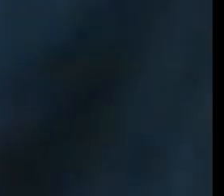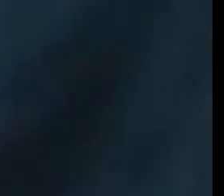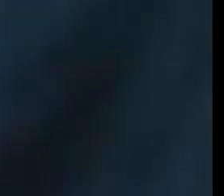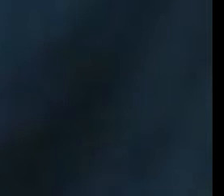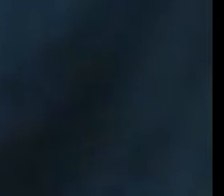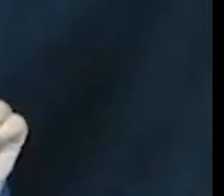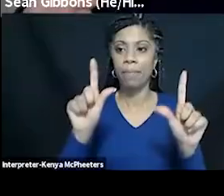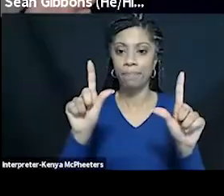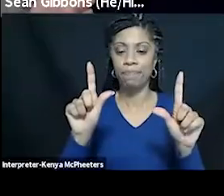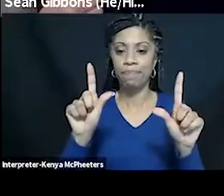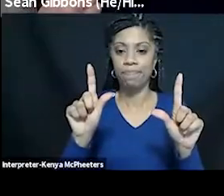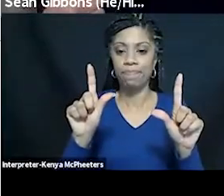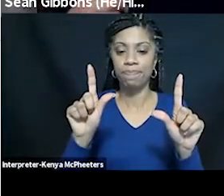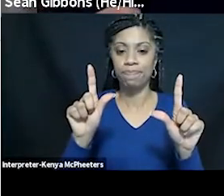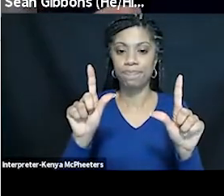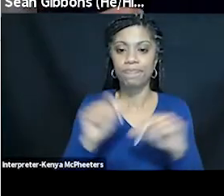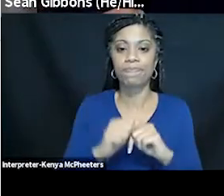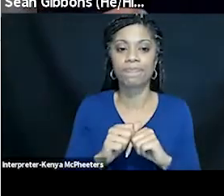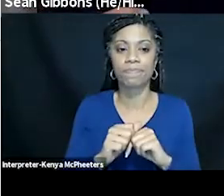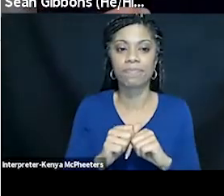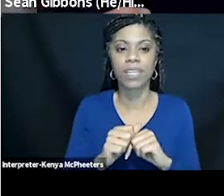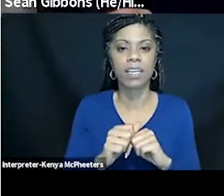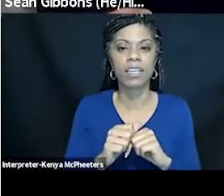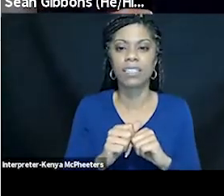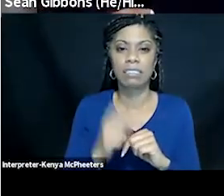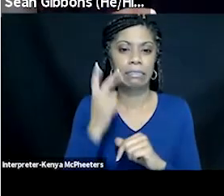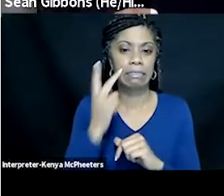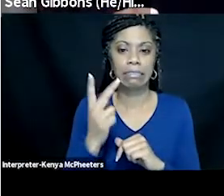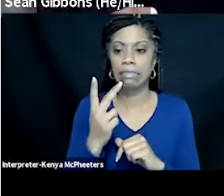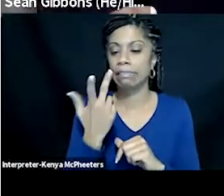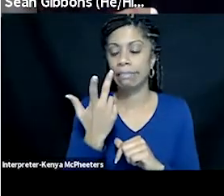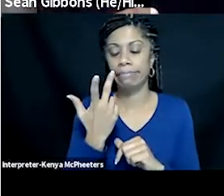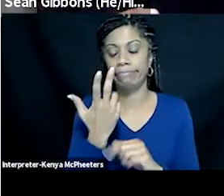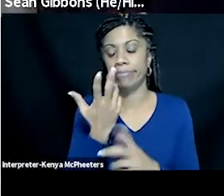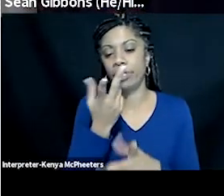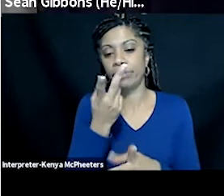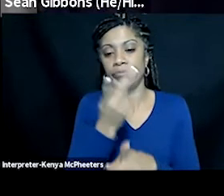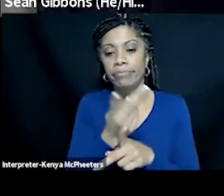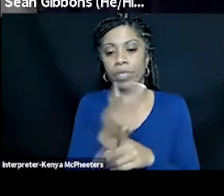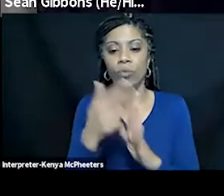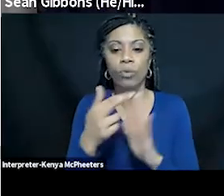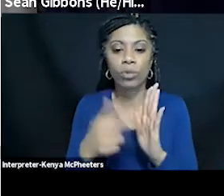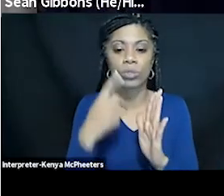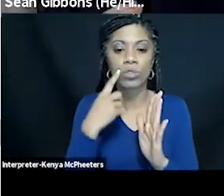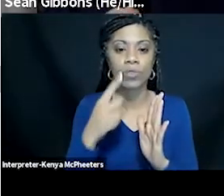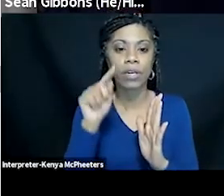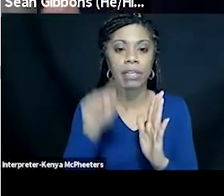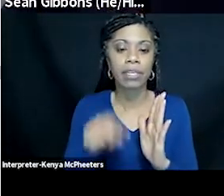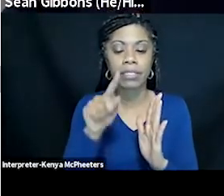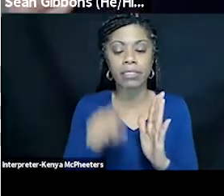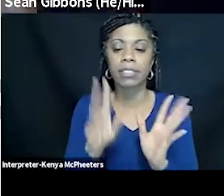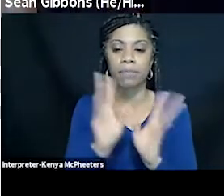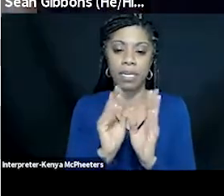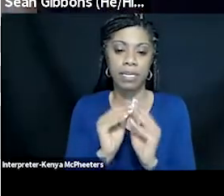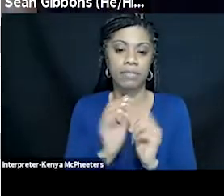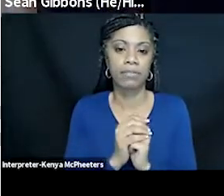follow. Tristan, why don't we run through a little bit of housekeeping as folks are still coming into the room. So first,